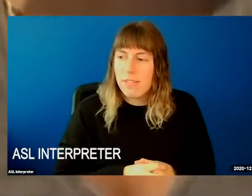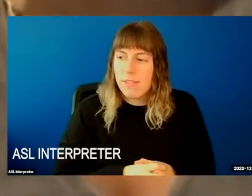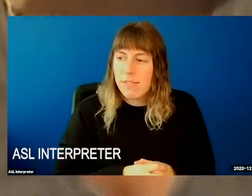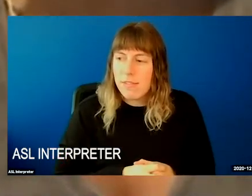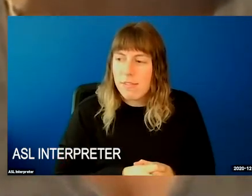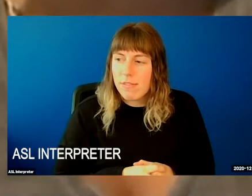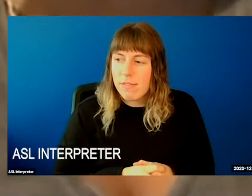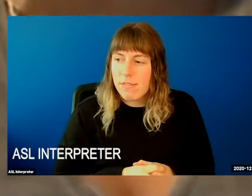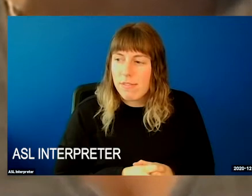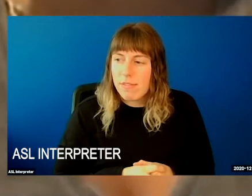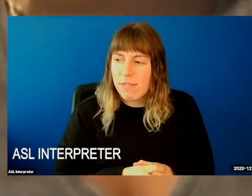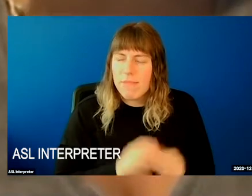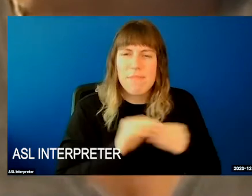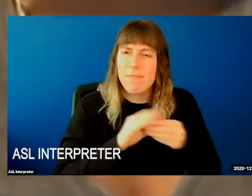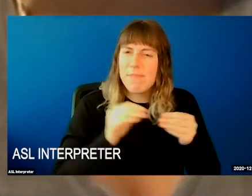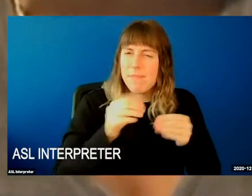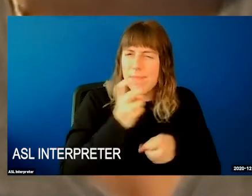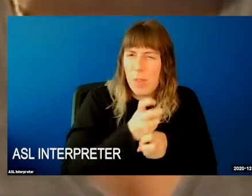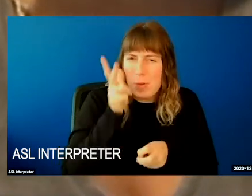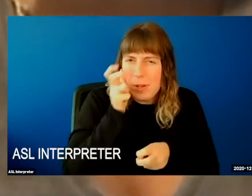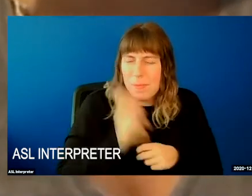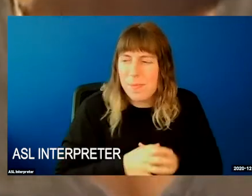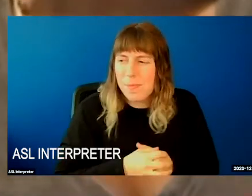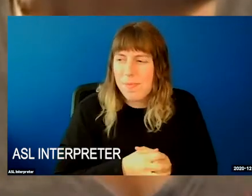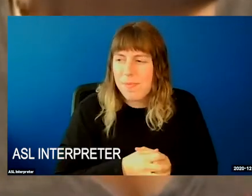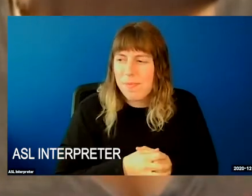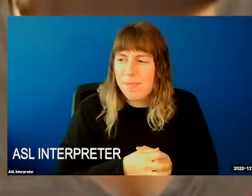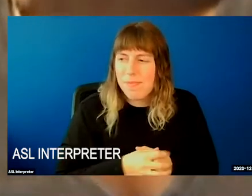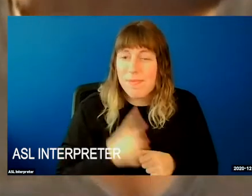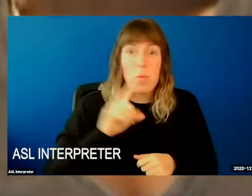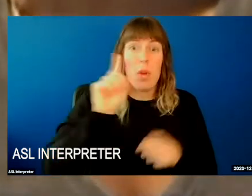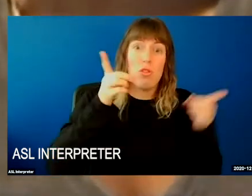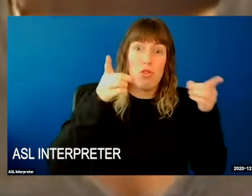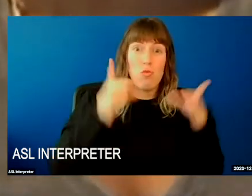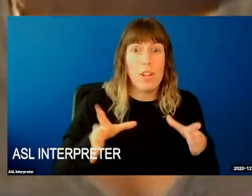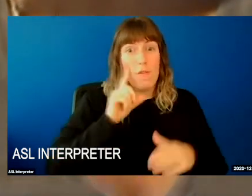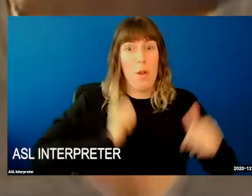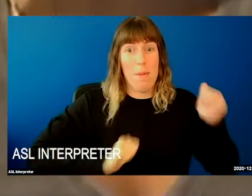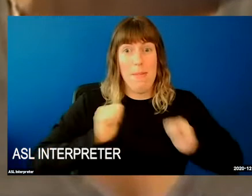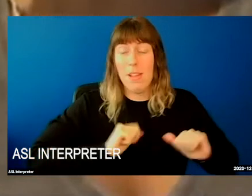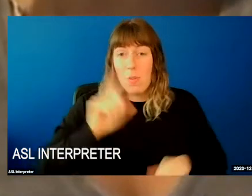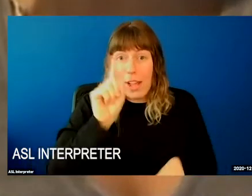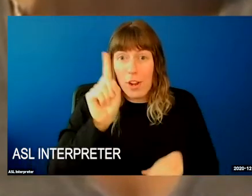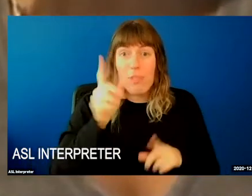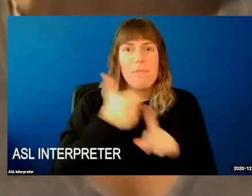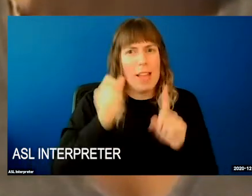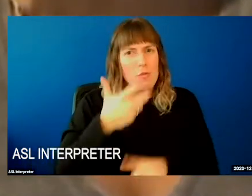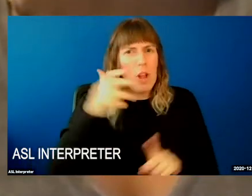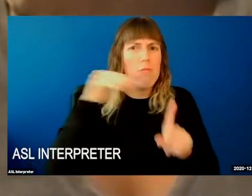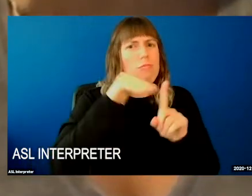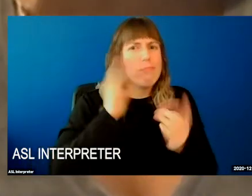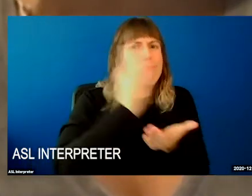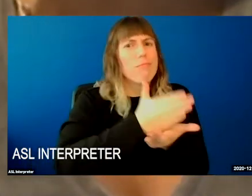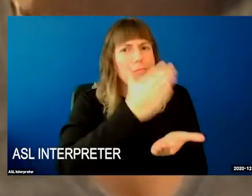scripts they neither understand nor believe in. Where is the director when you need him? He needs